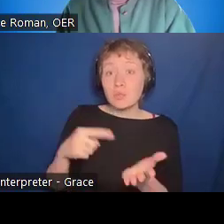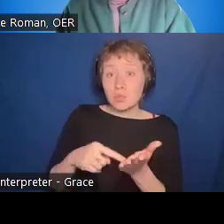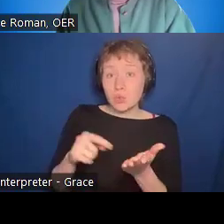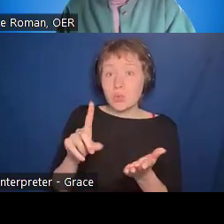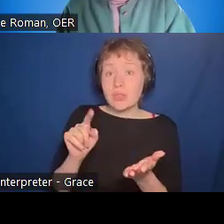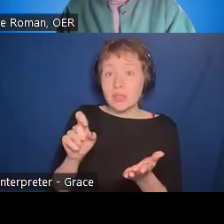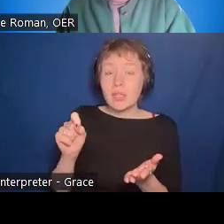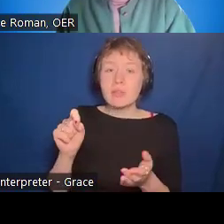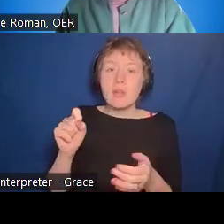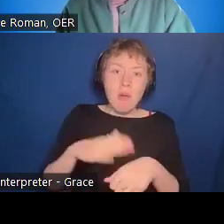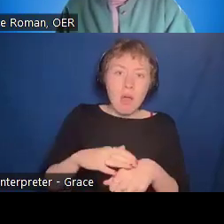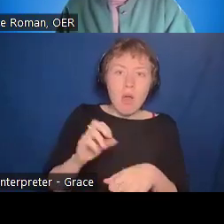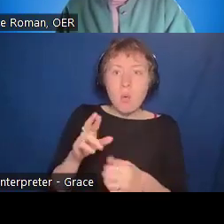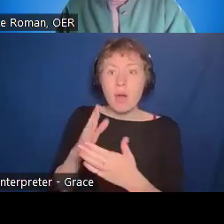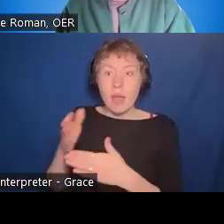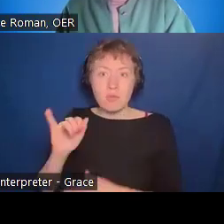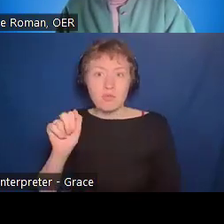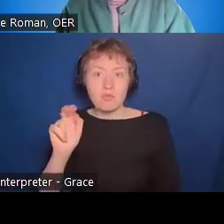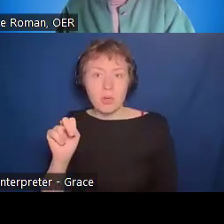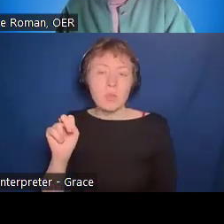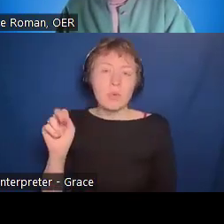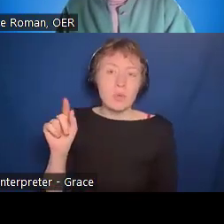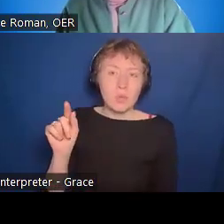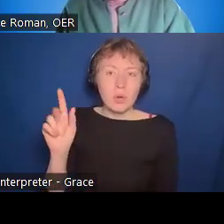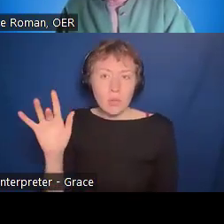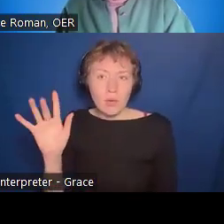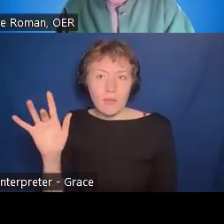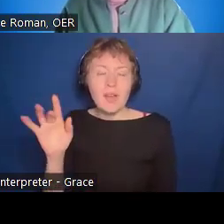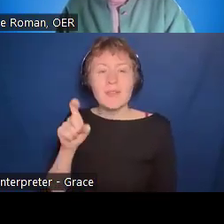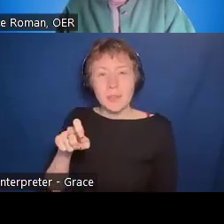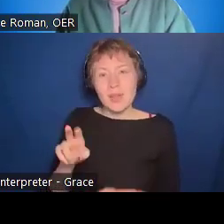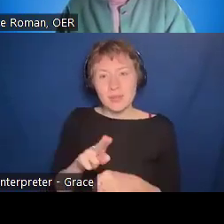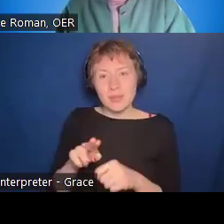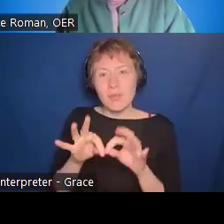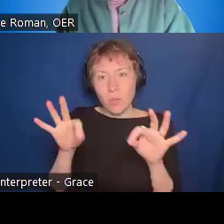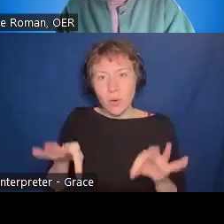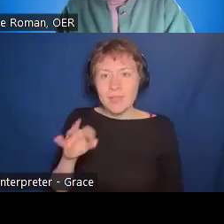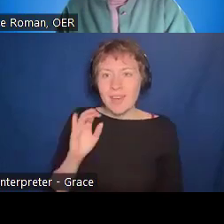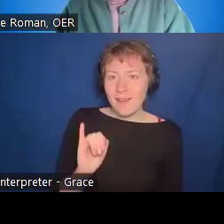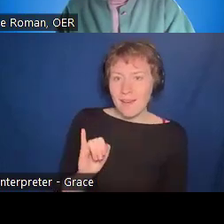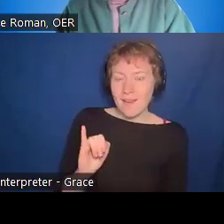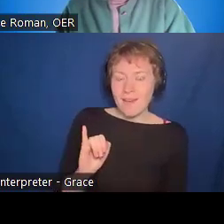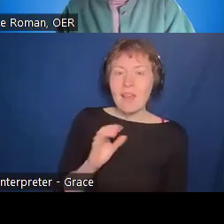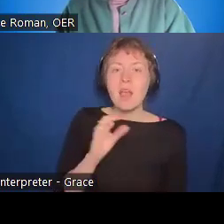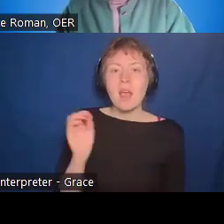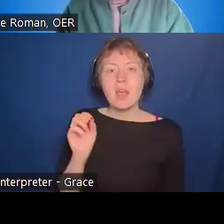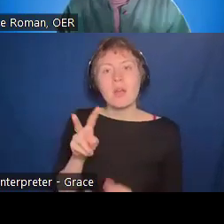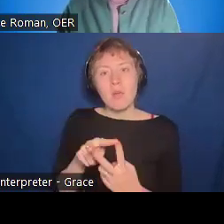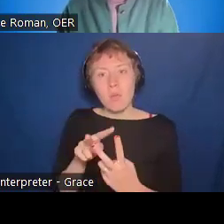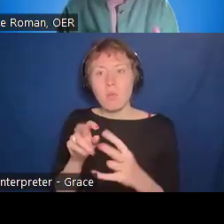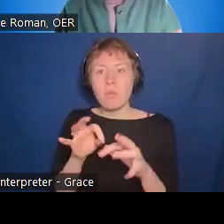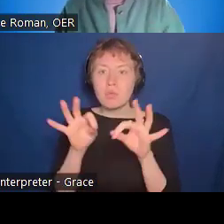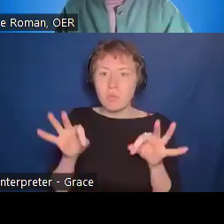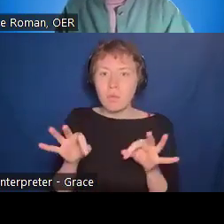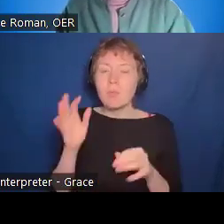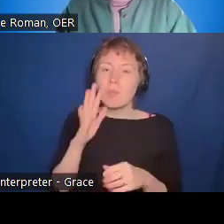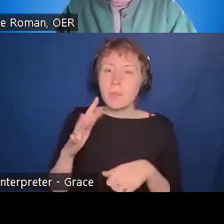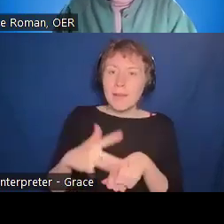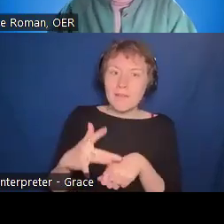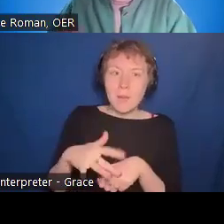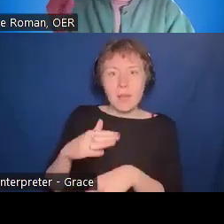January 2025, you must use Forms I, and those forms will be available on, and we'll give a